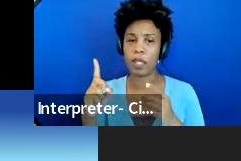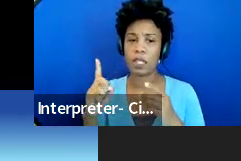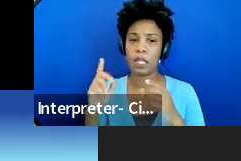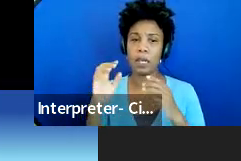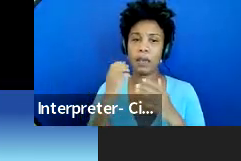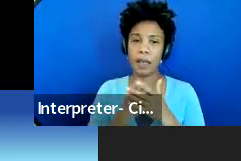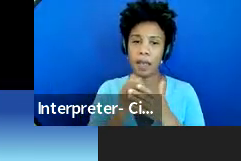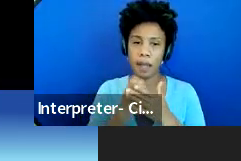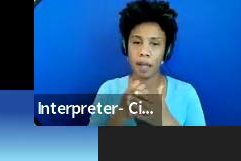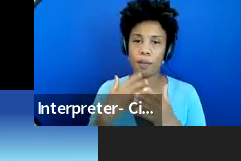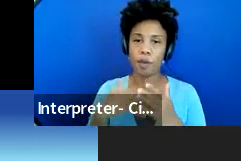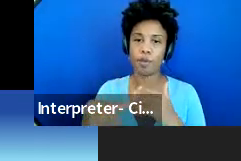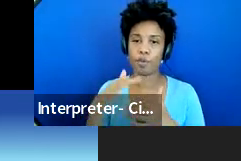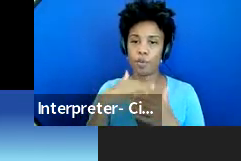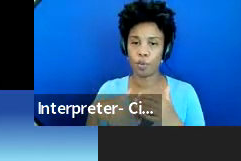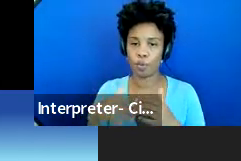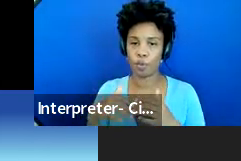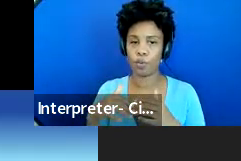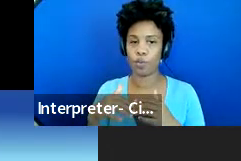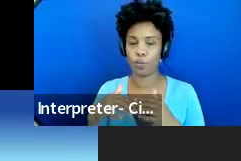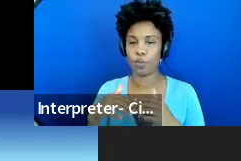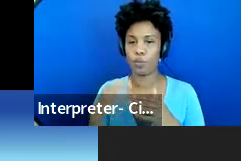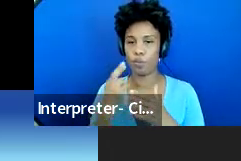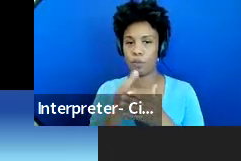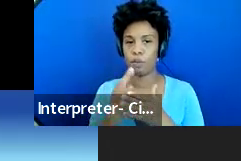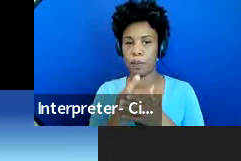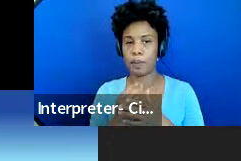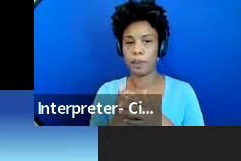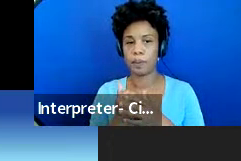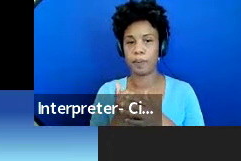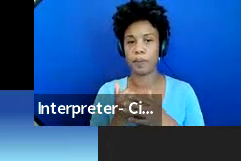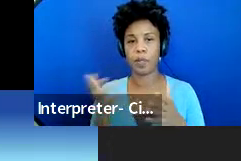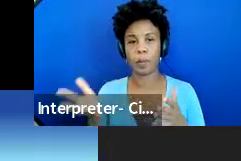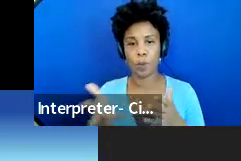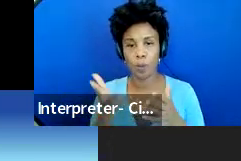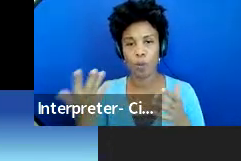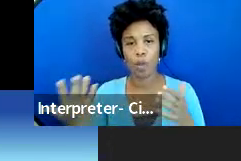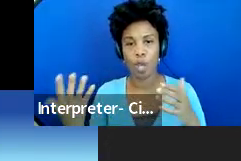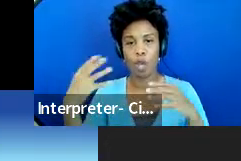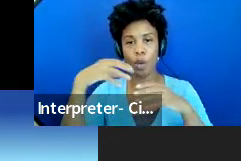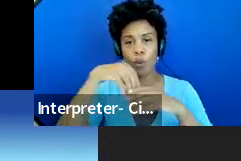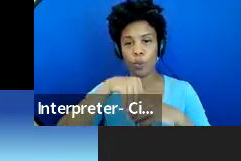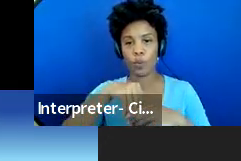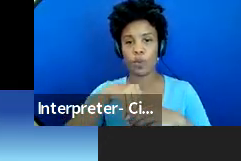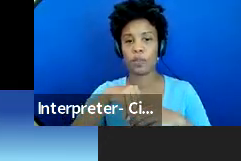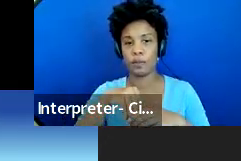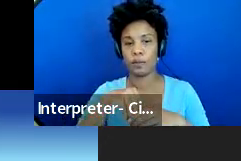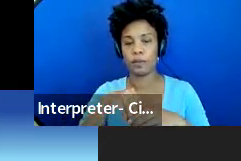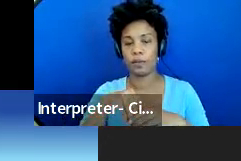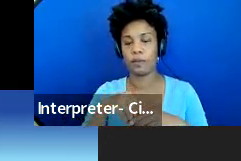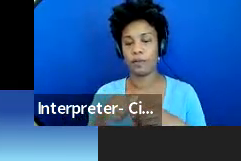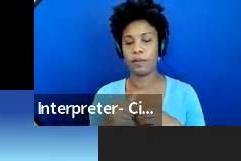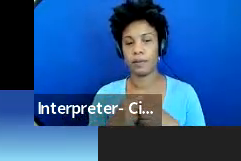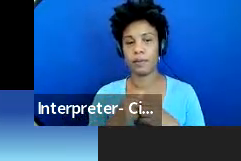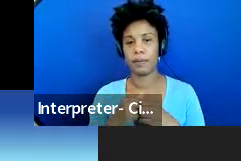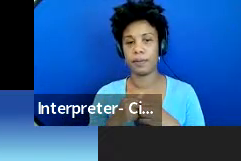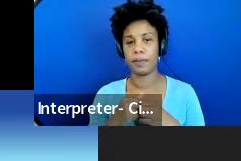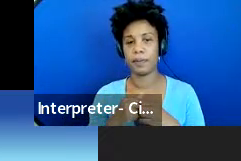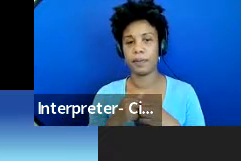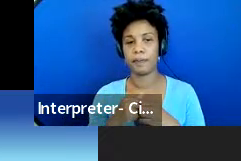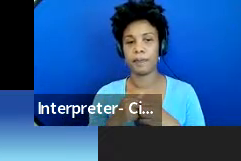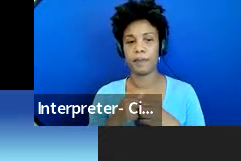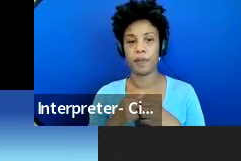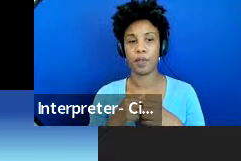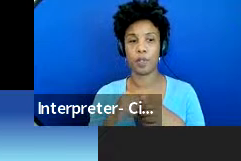it basically promotes an inclusive environment for persons with disabilities. So when we put all of that together,